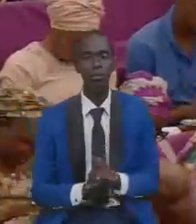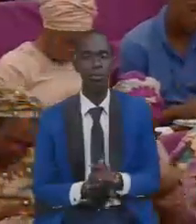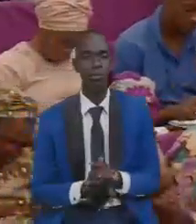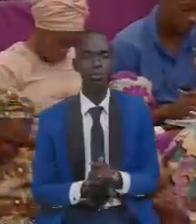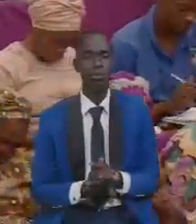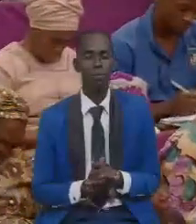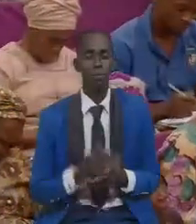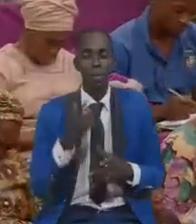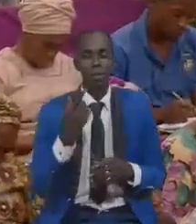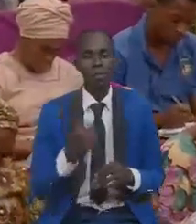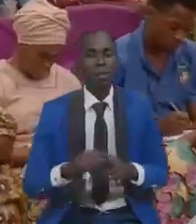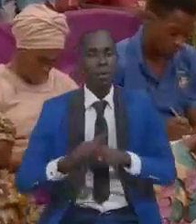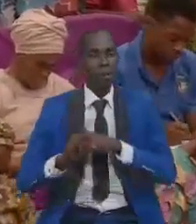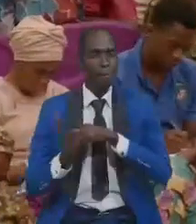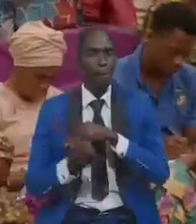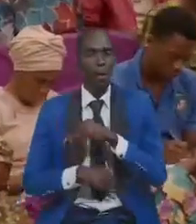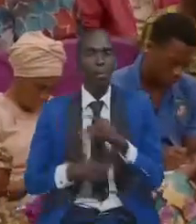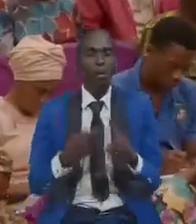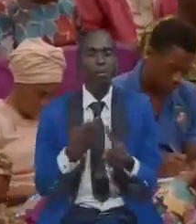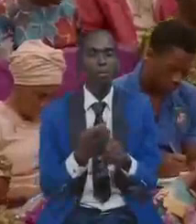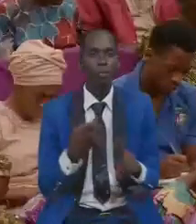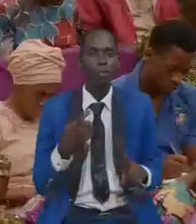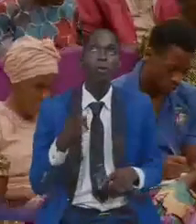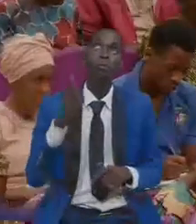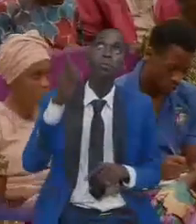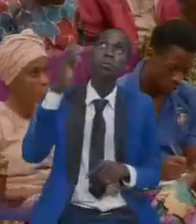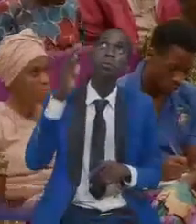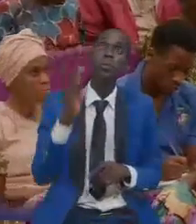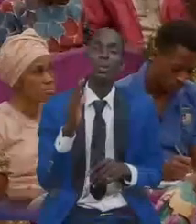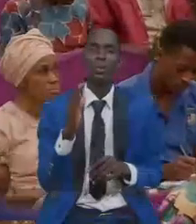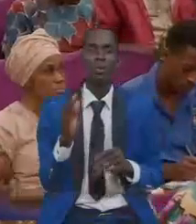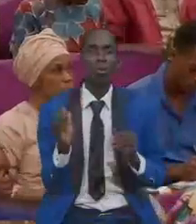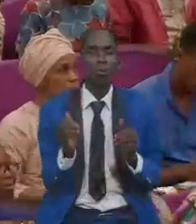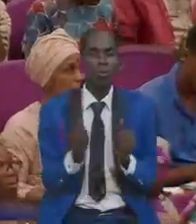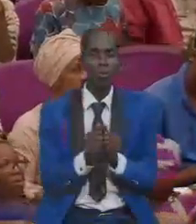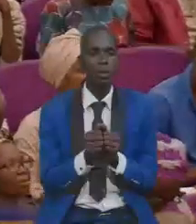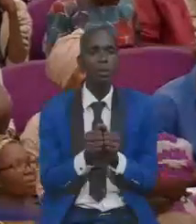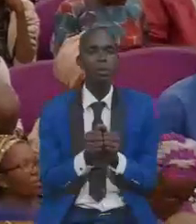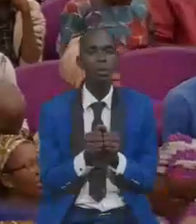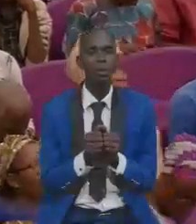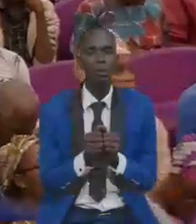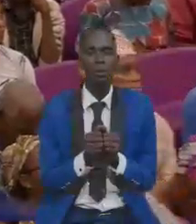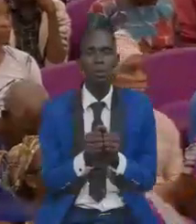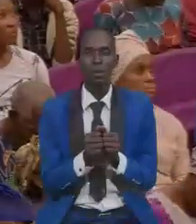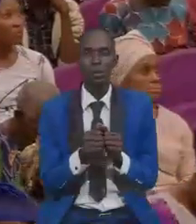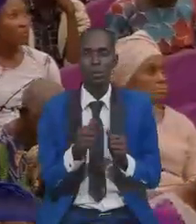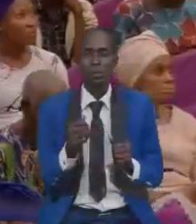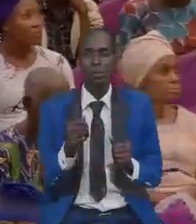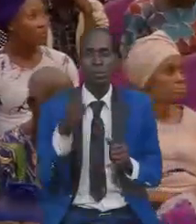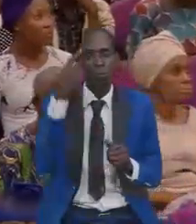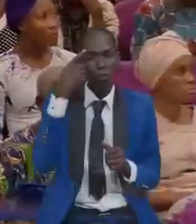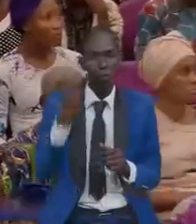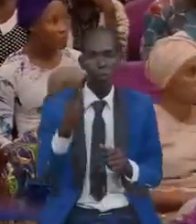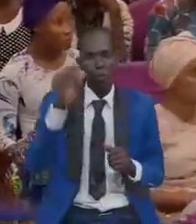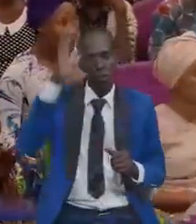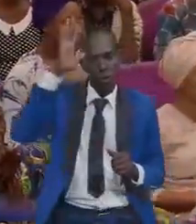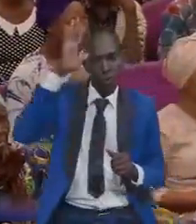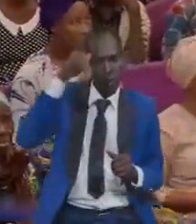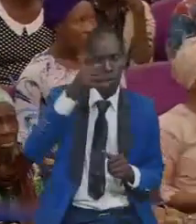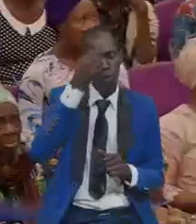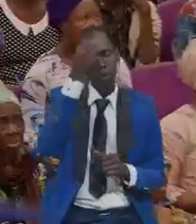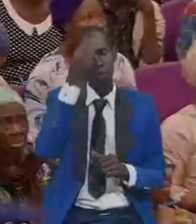punishment from God for defiant deification, that he is